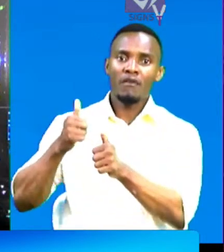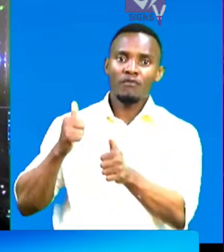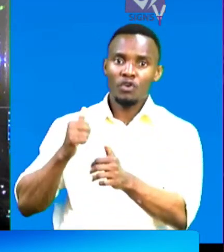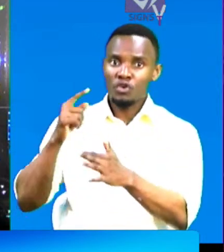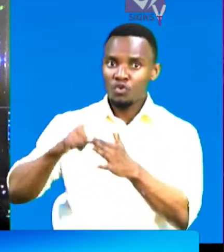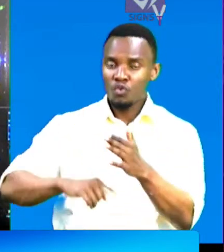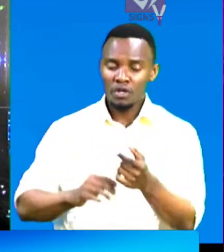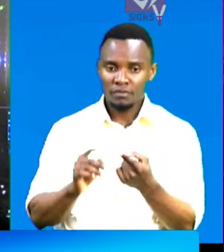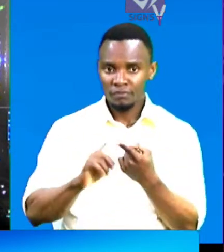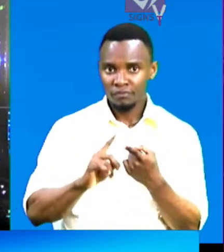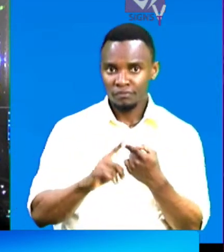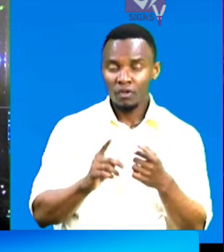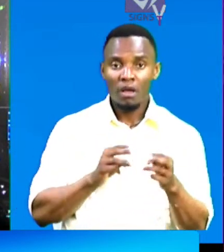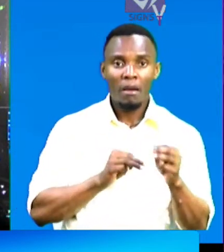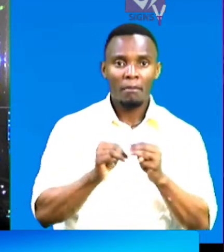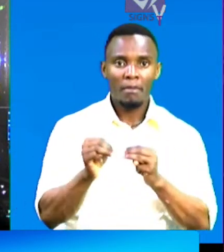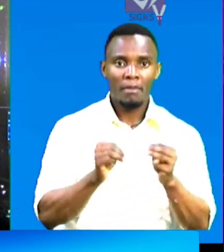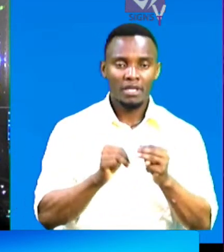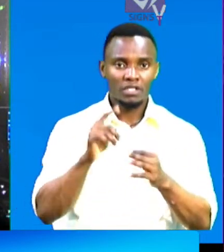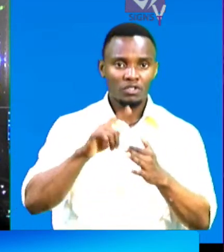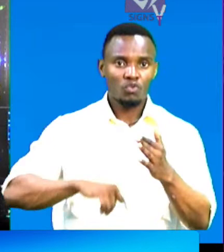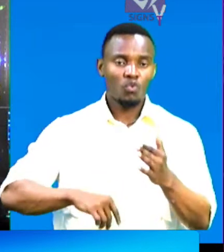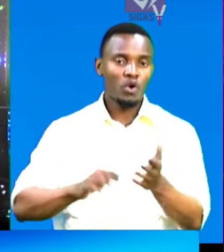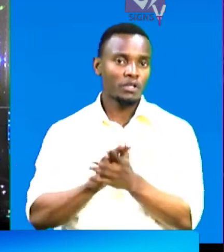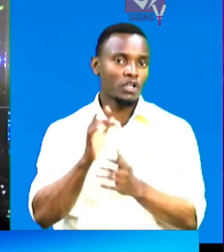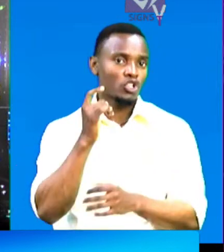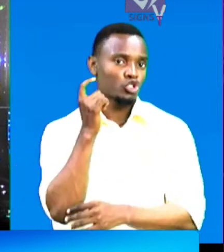1. Managing a warehouse.